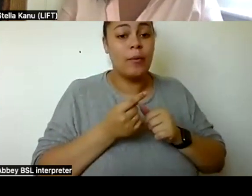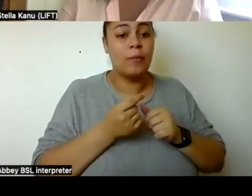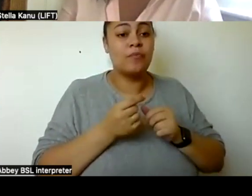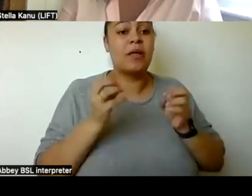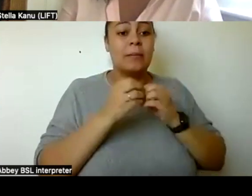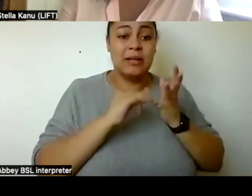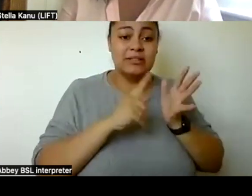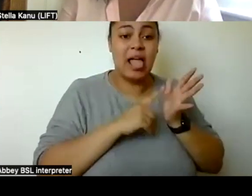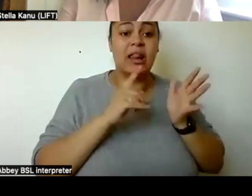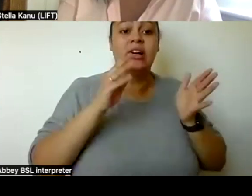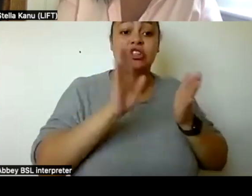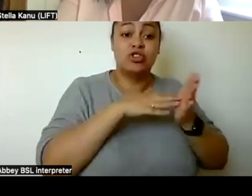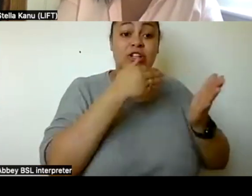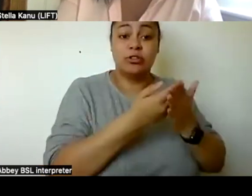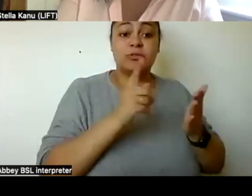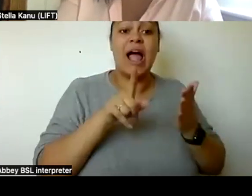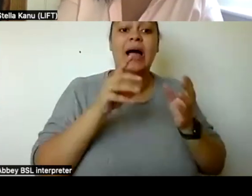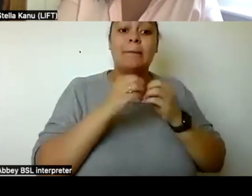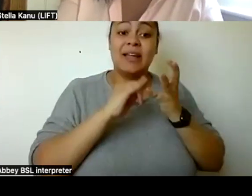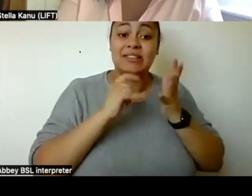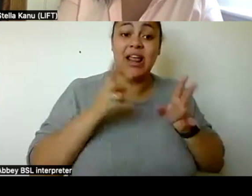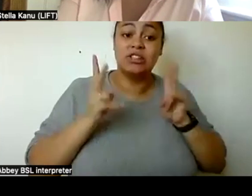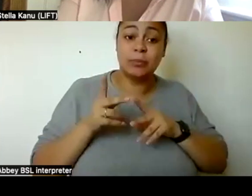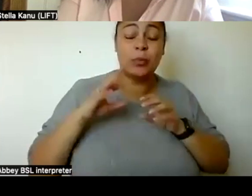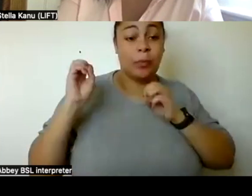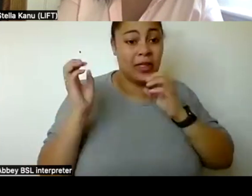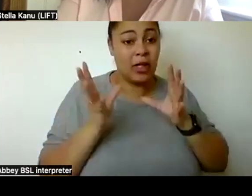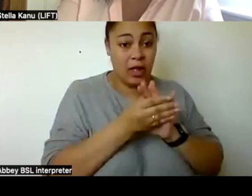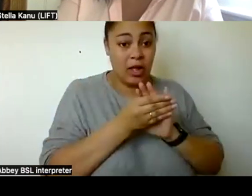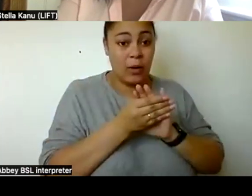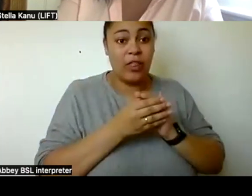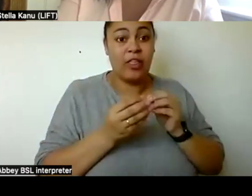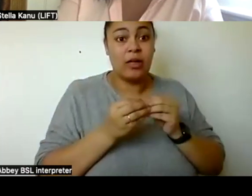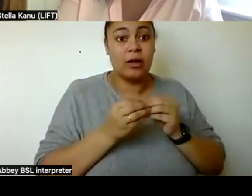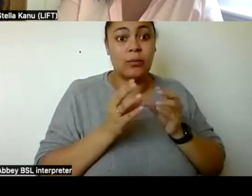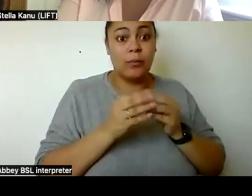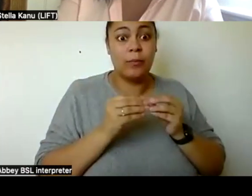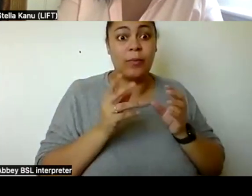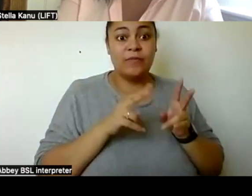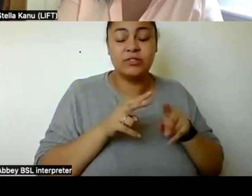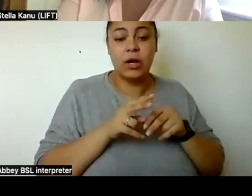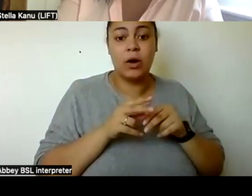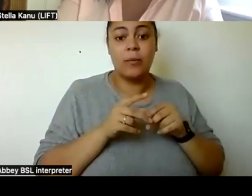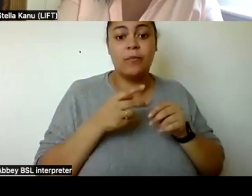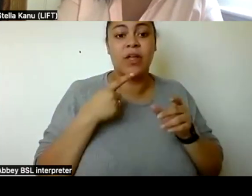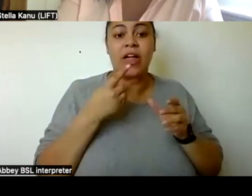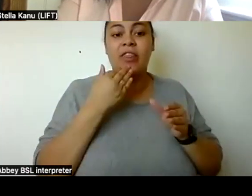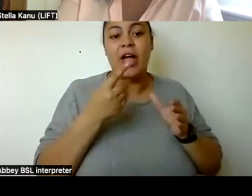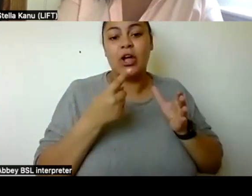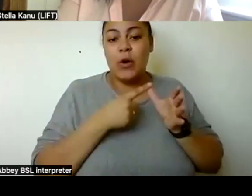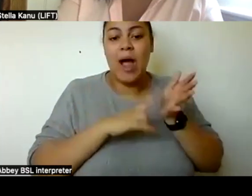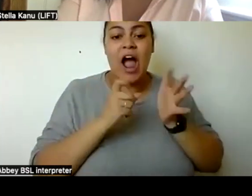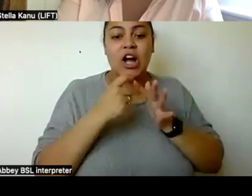the BSL interpretation will be embedded as part of it. I want to thank Andrew Howell and Abby Jones